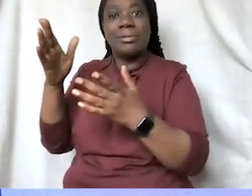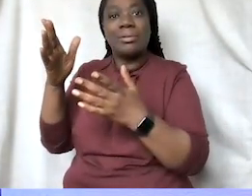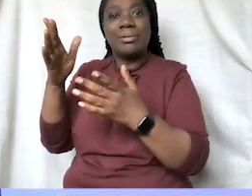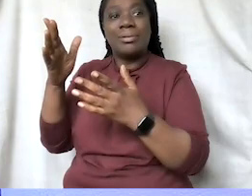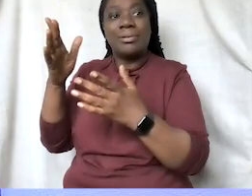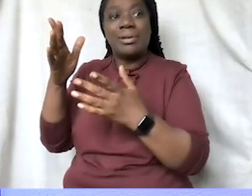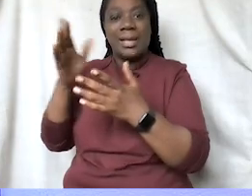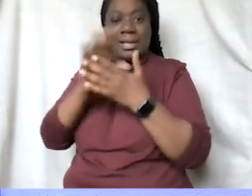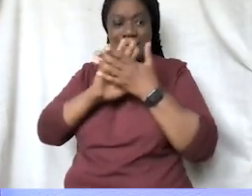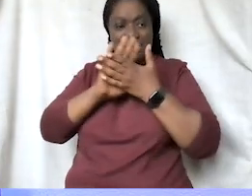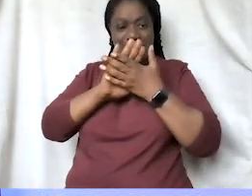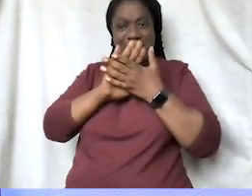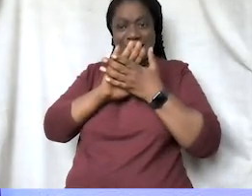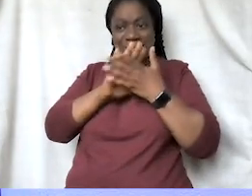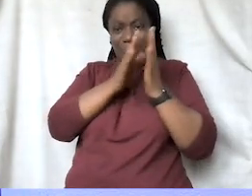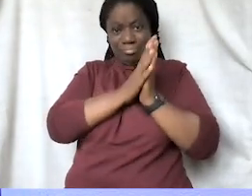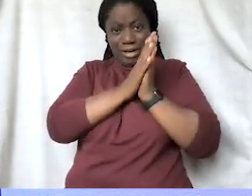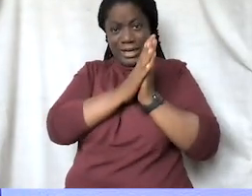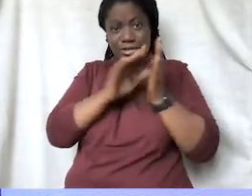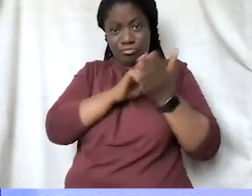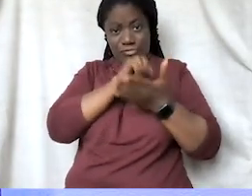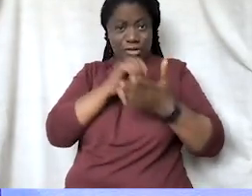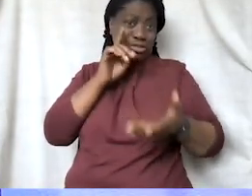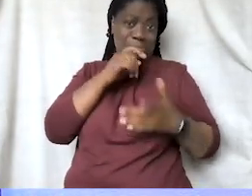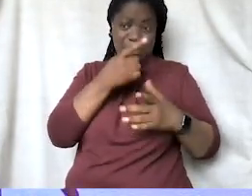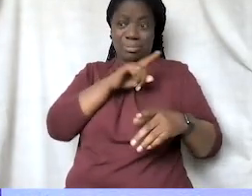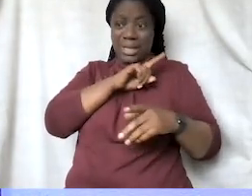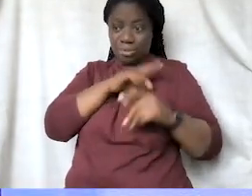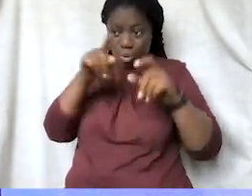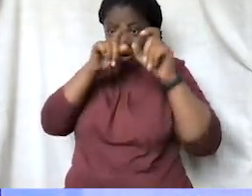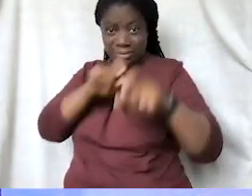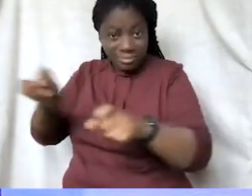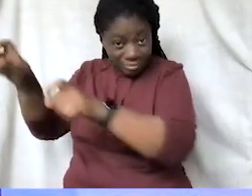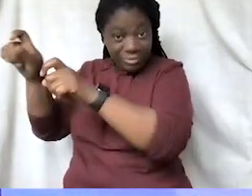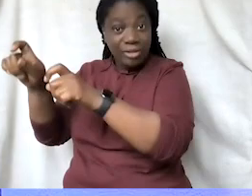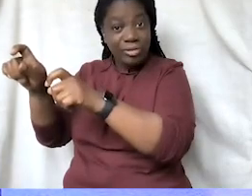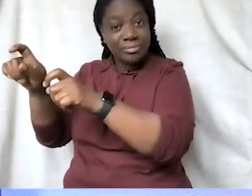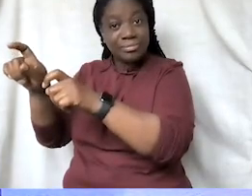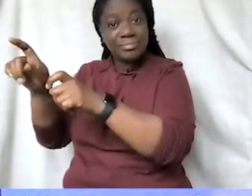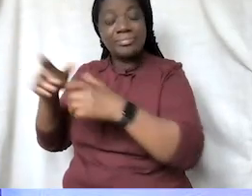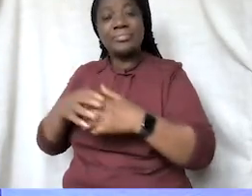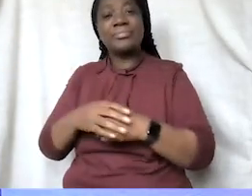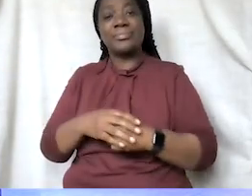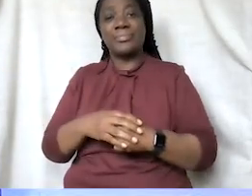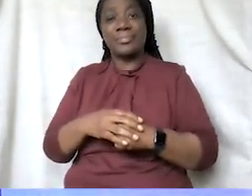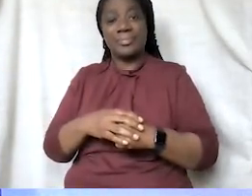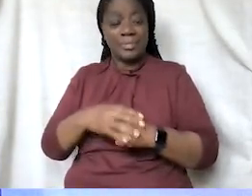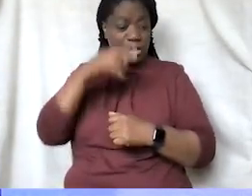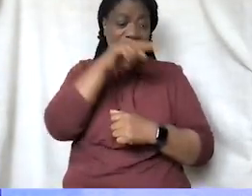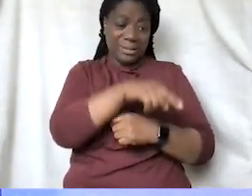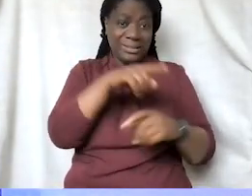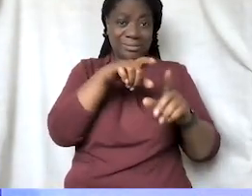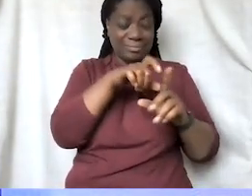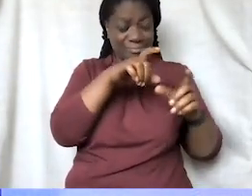is keeping this world from destruction. The early disciples, they gathered together in